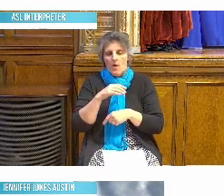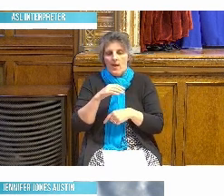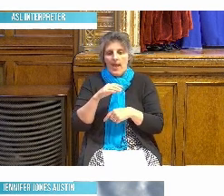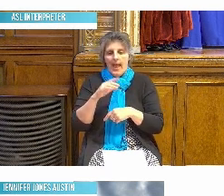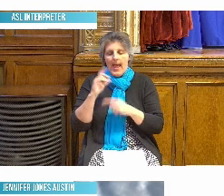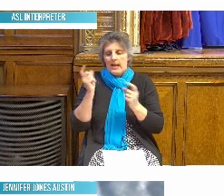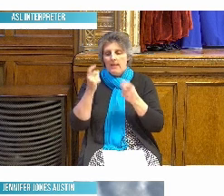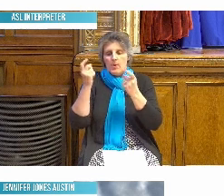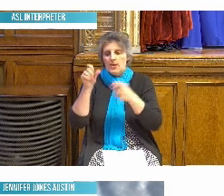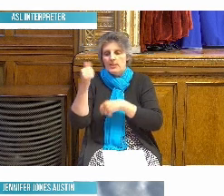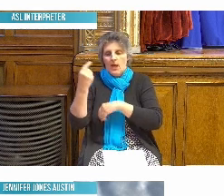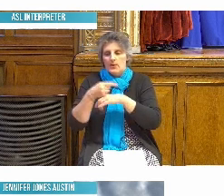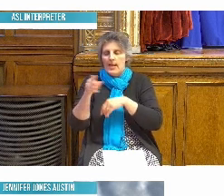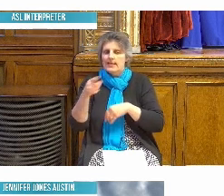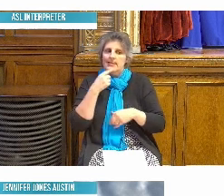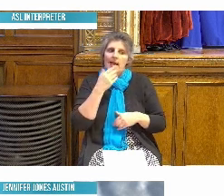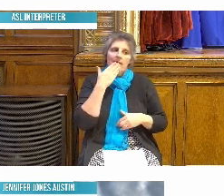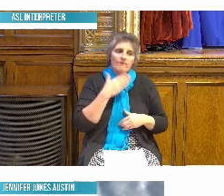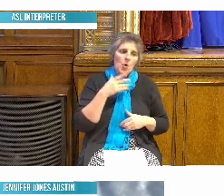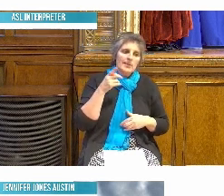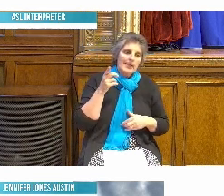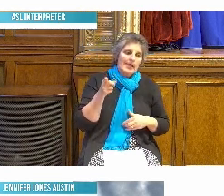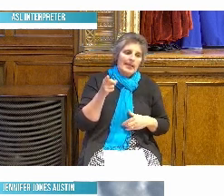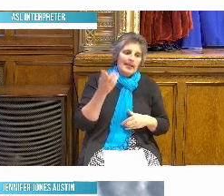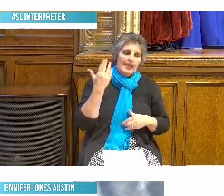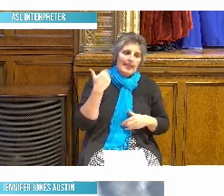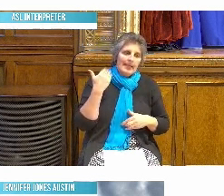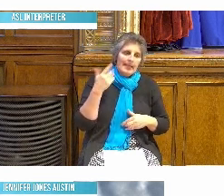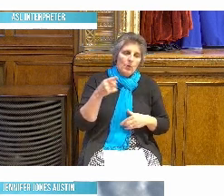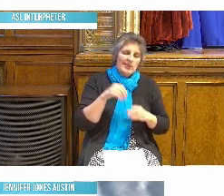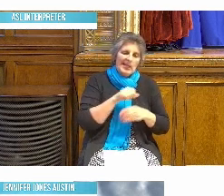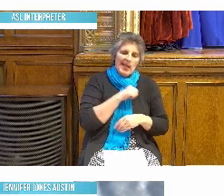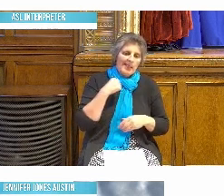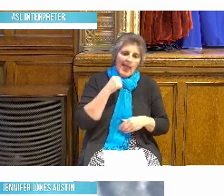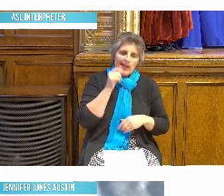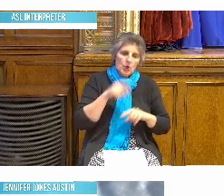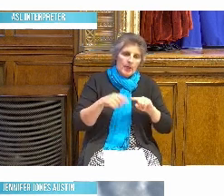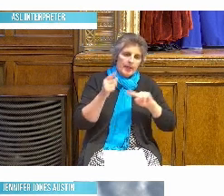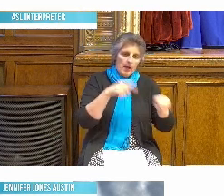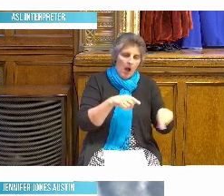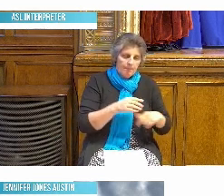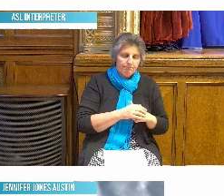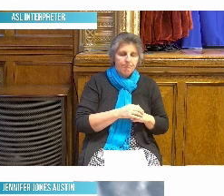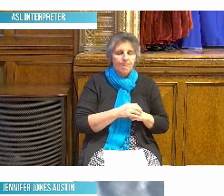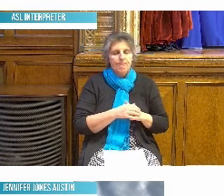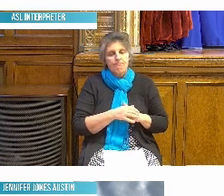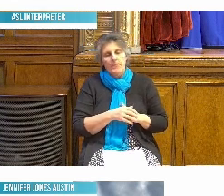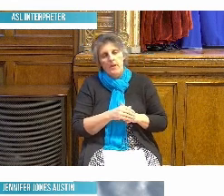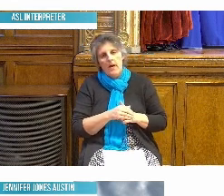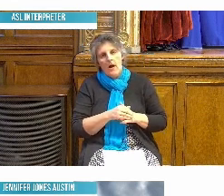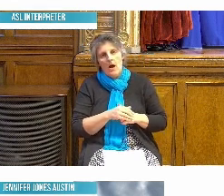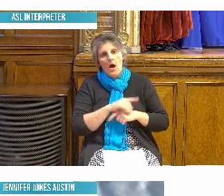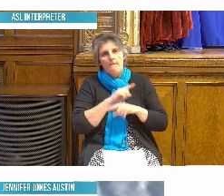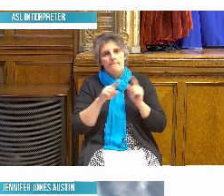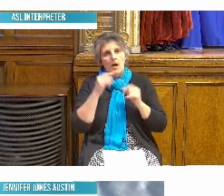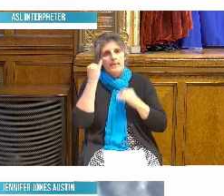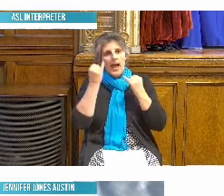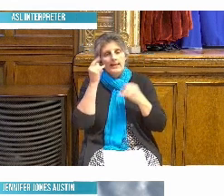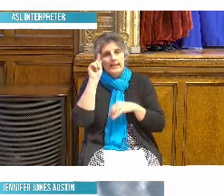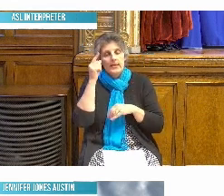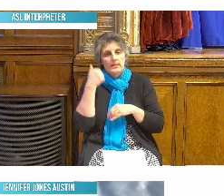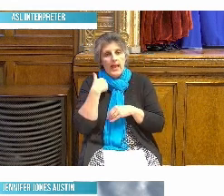other day, and he said, unfortunately, he was in Atlanta, not able to come. But the idea is to